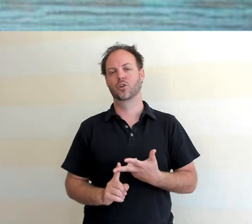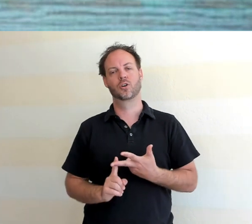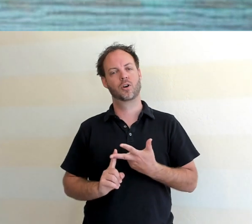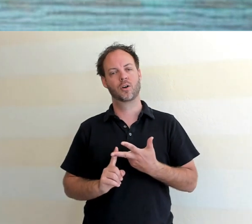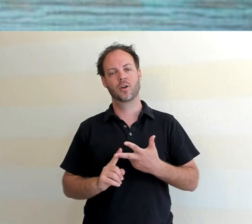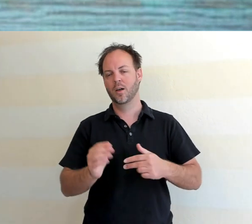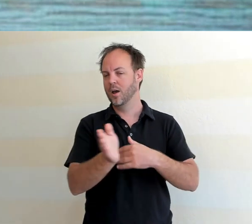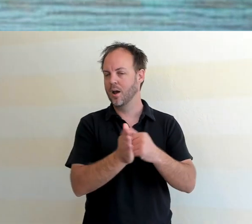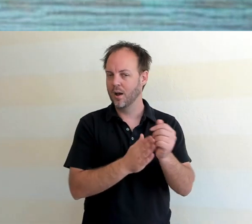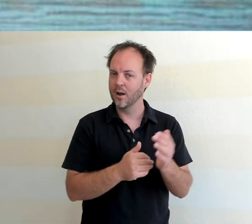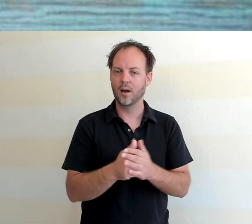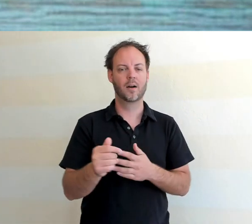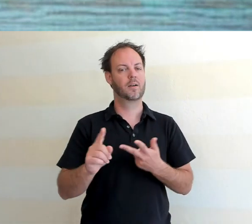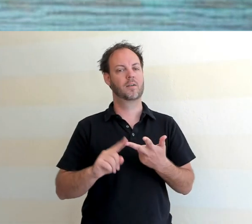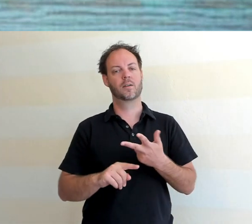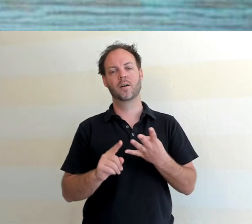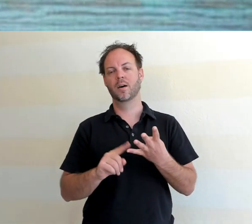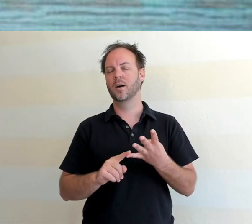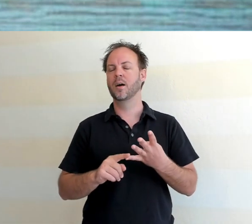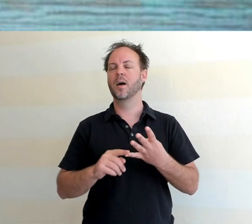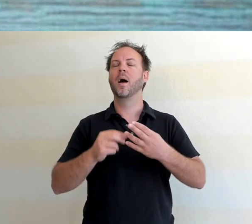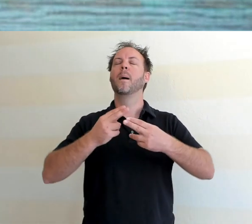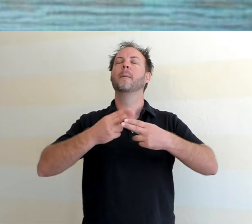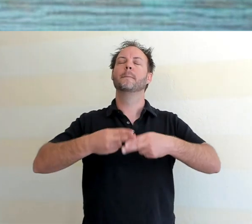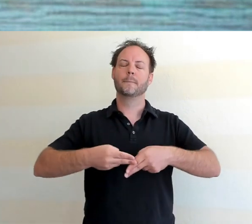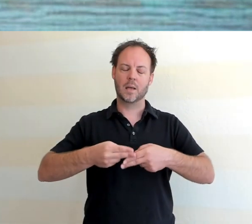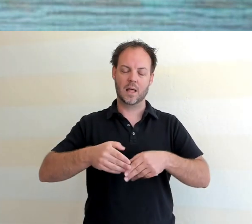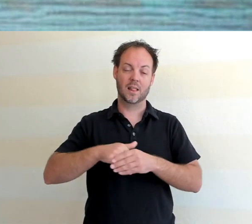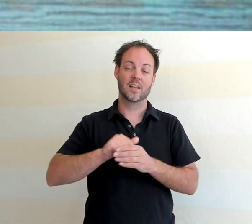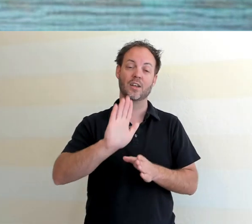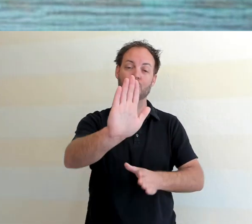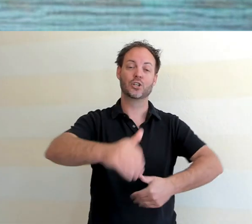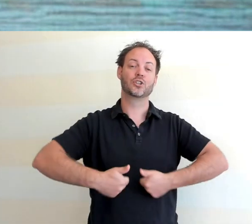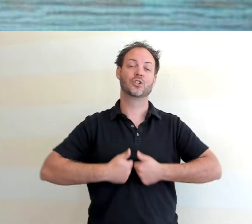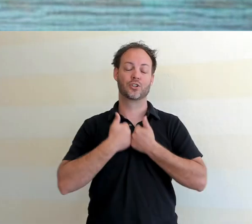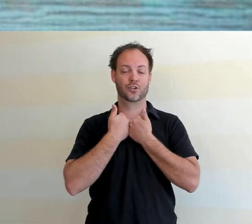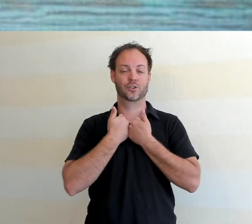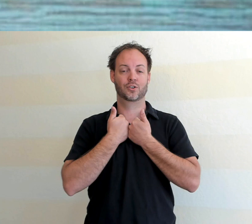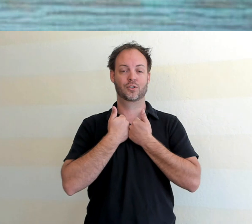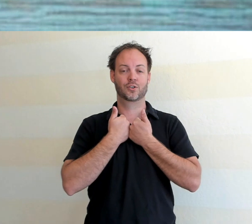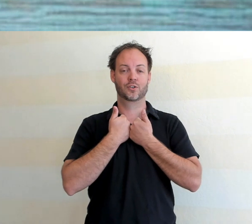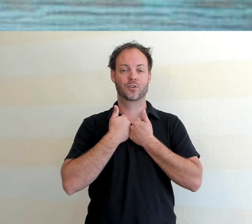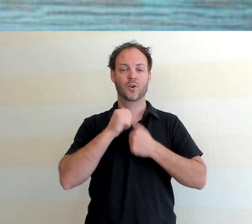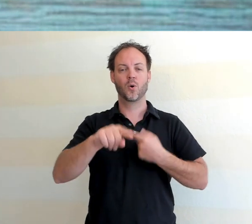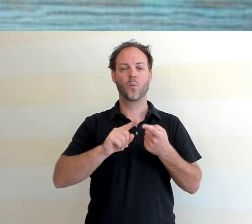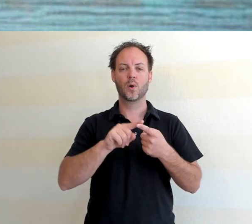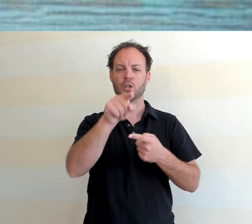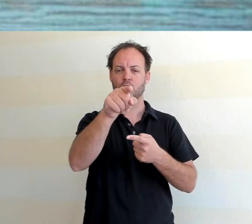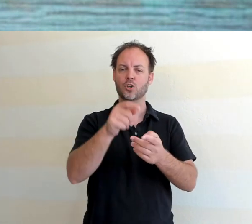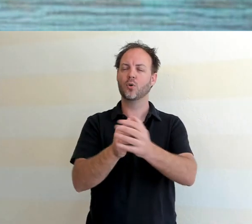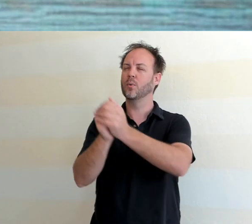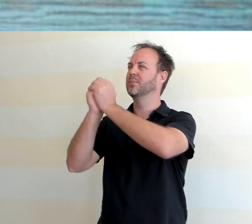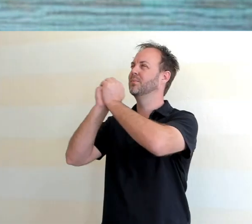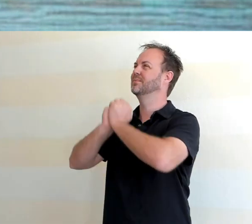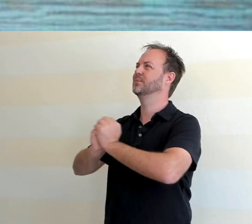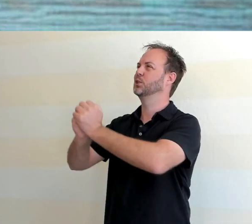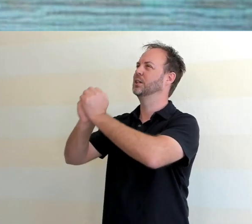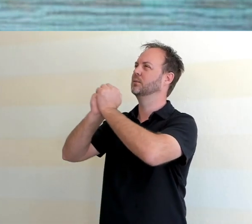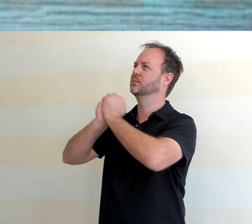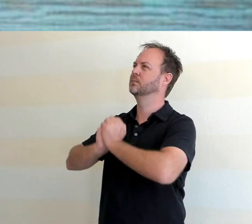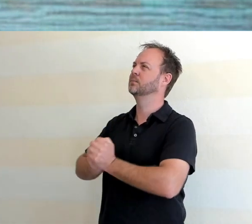and comfort and balance in your life as you take your needs to the Lord in